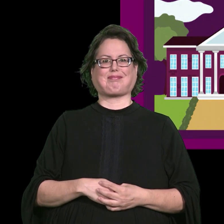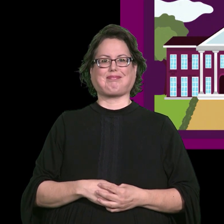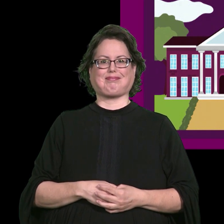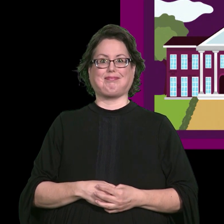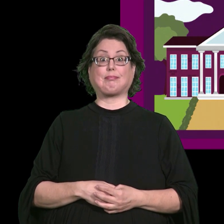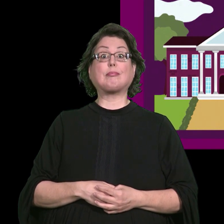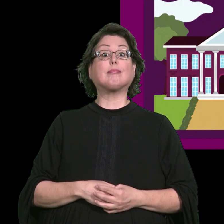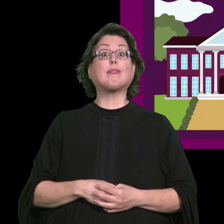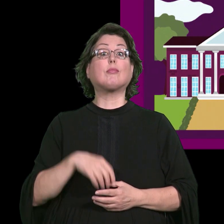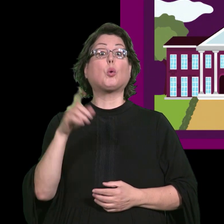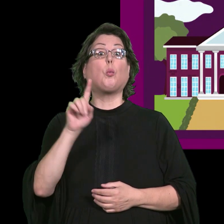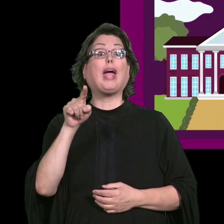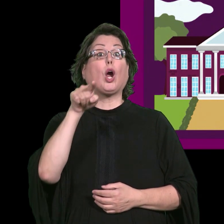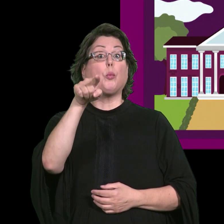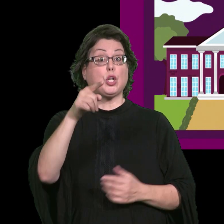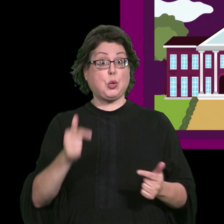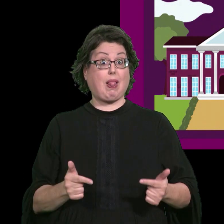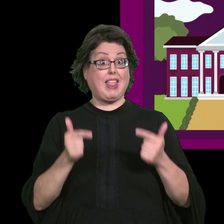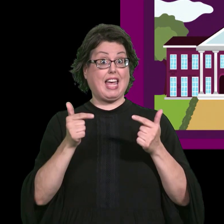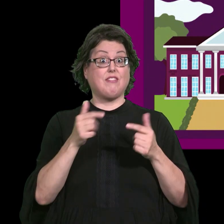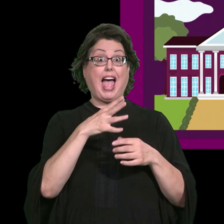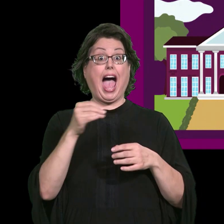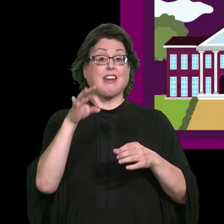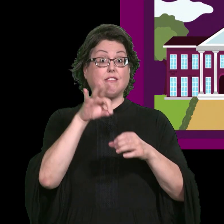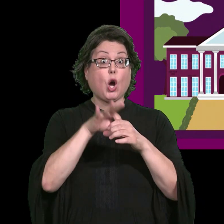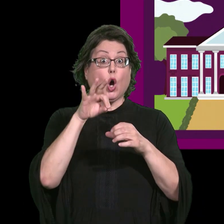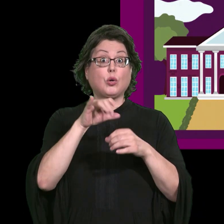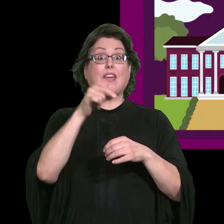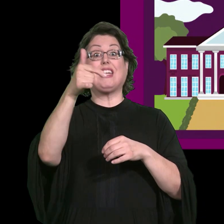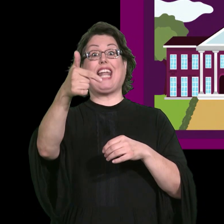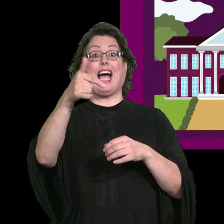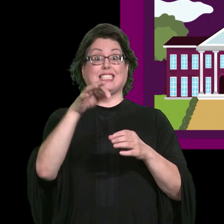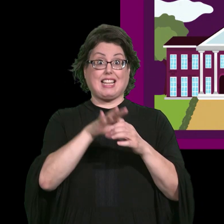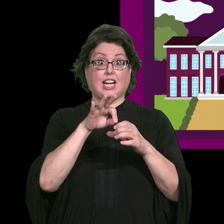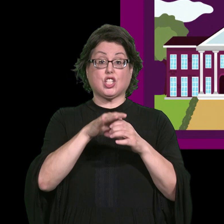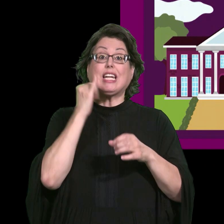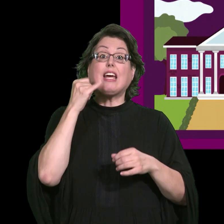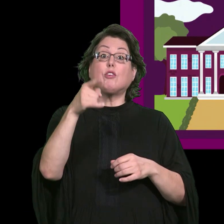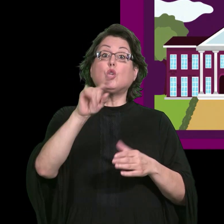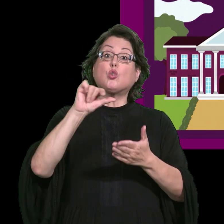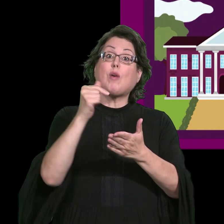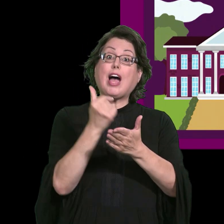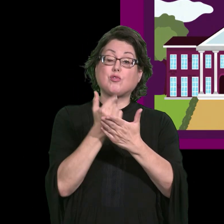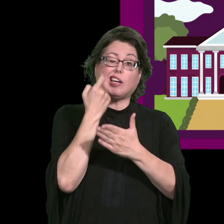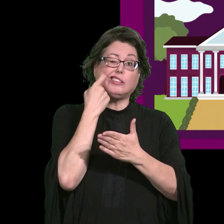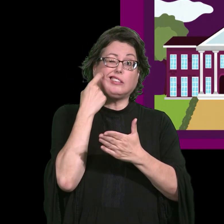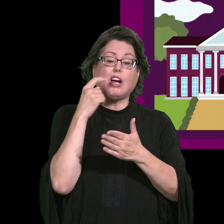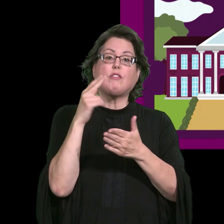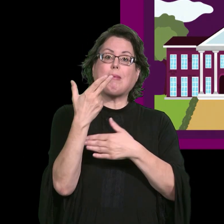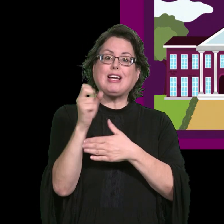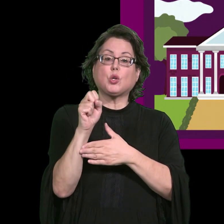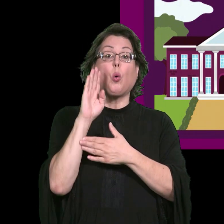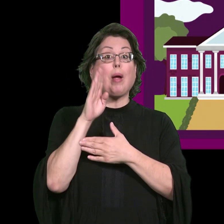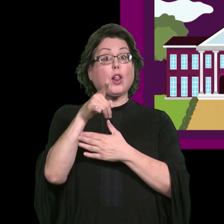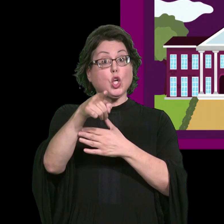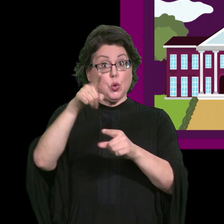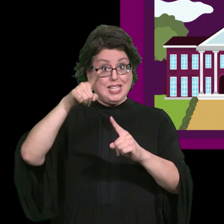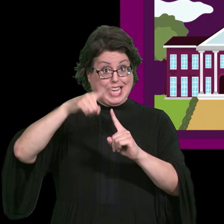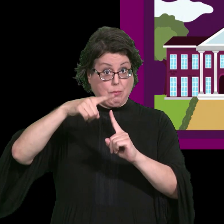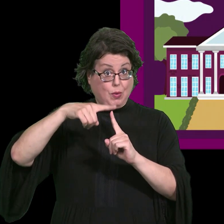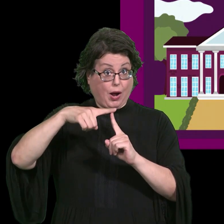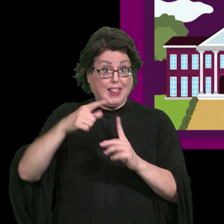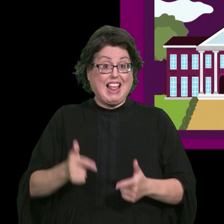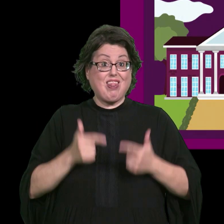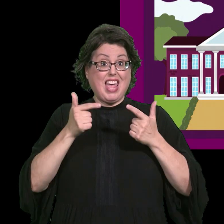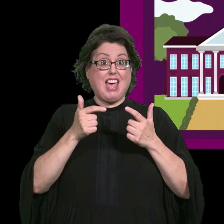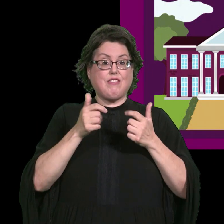Where will you be living and voting next election? If you are graduating from high school, will you temporarily live away from that address,